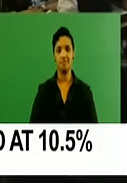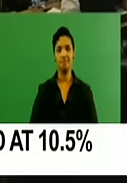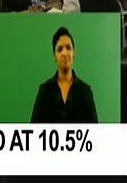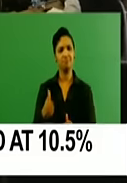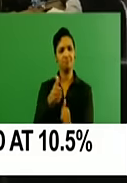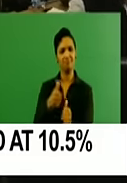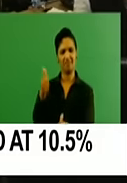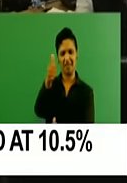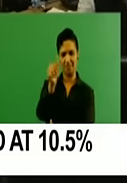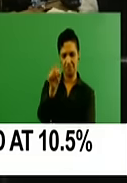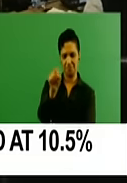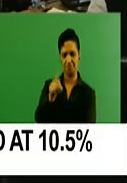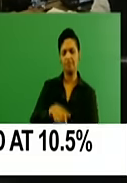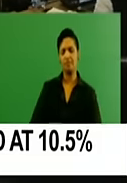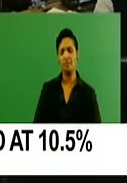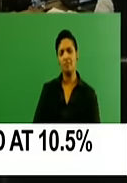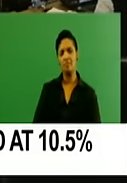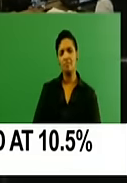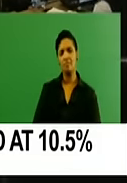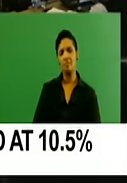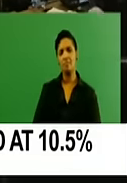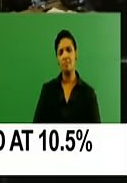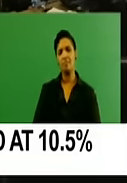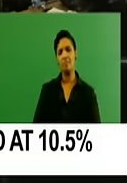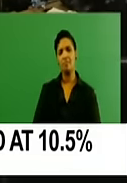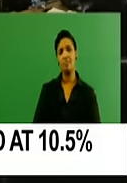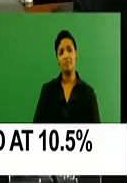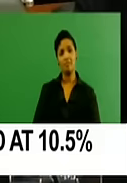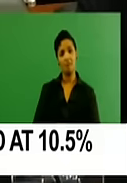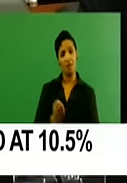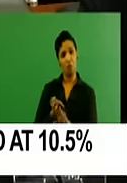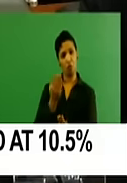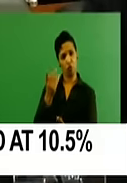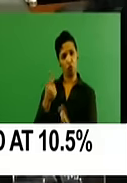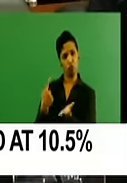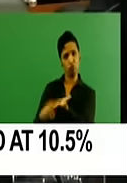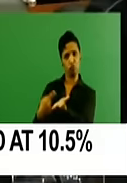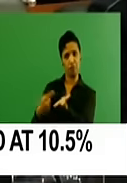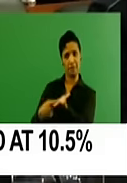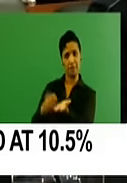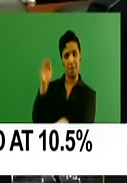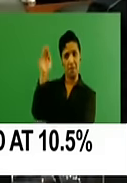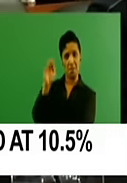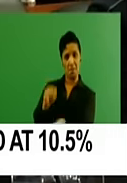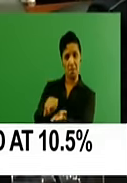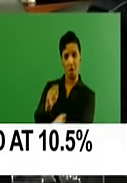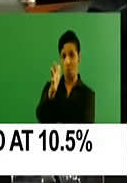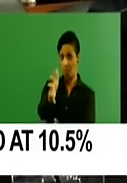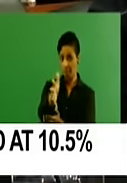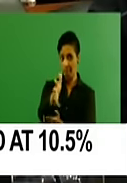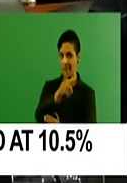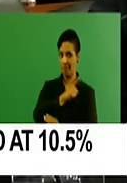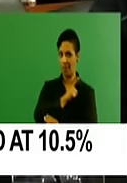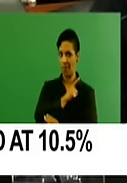Governor, was there any discussion of a cut? I ask because certainly some economists